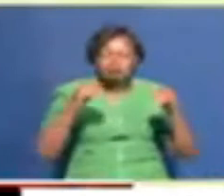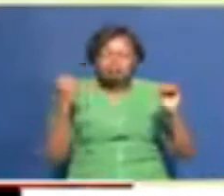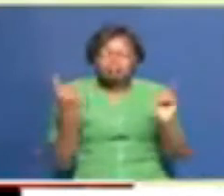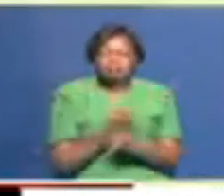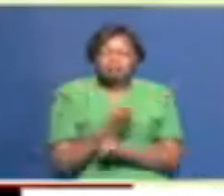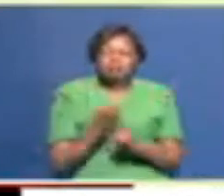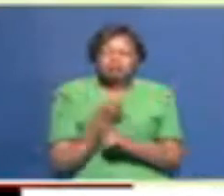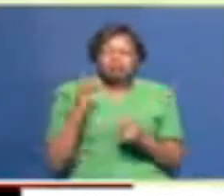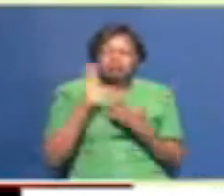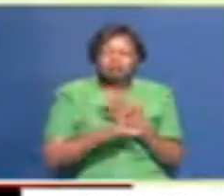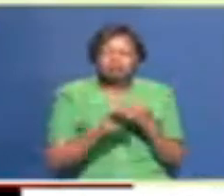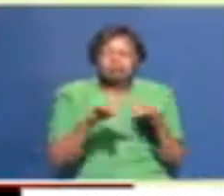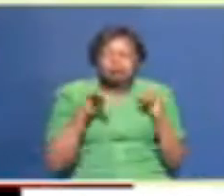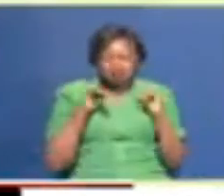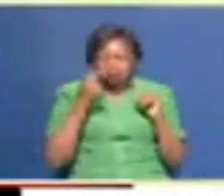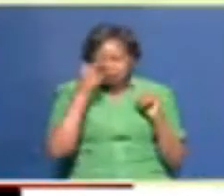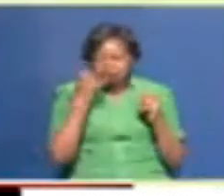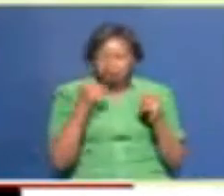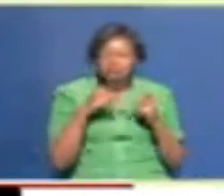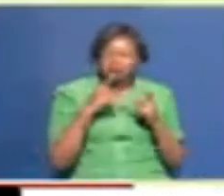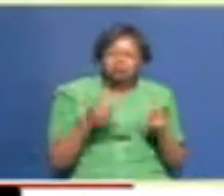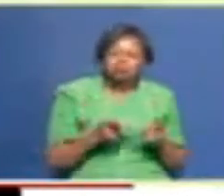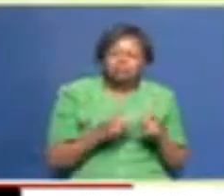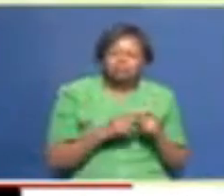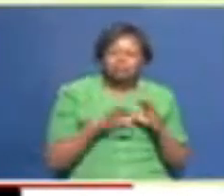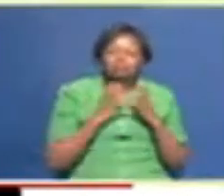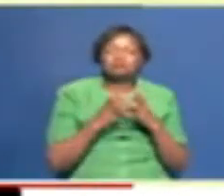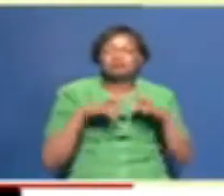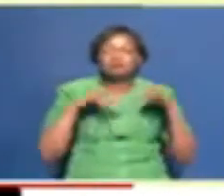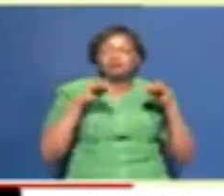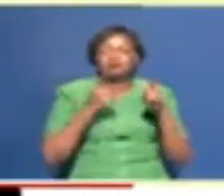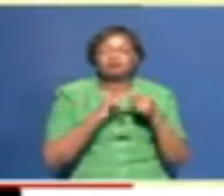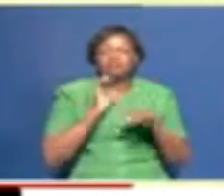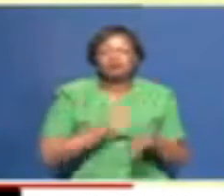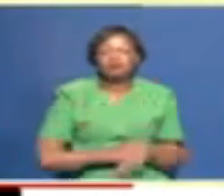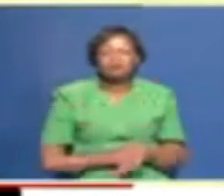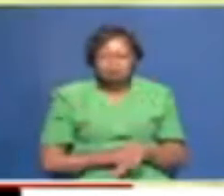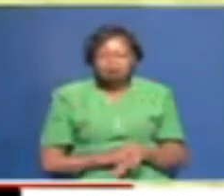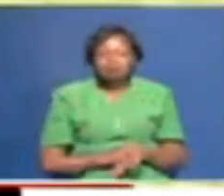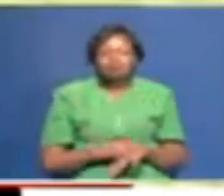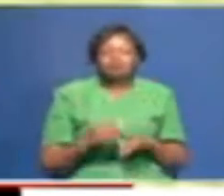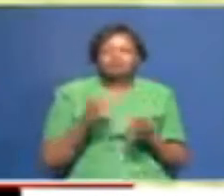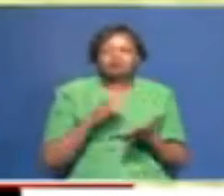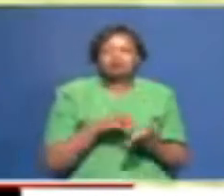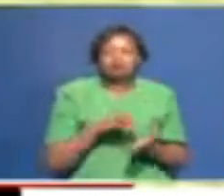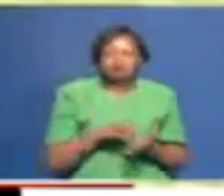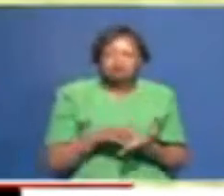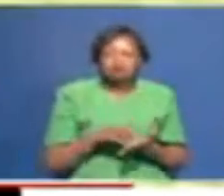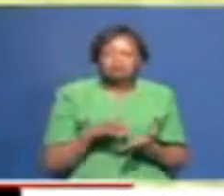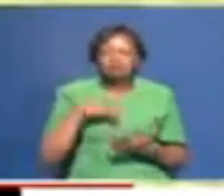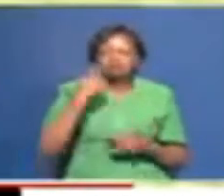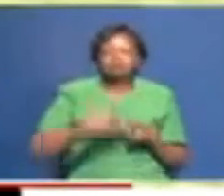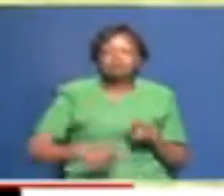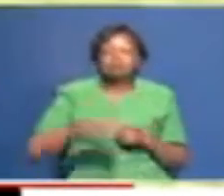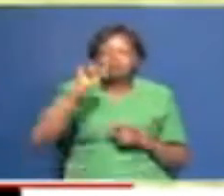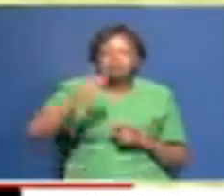and Sri Lanka wait. 4 best placed teams from the World qualifiers will earn slots at the final scheduled next year in South Africa. Kenya,